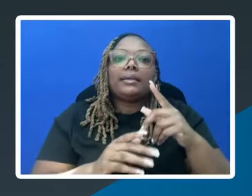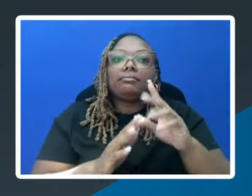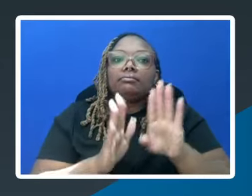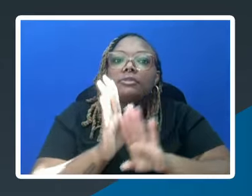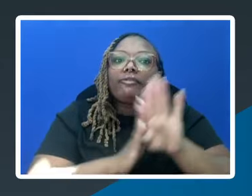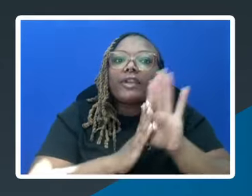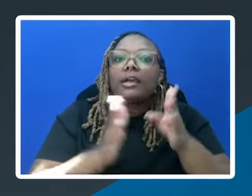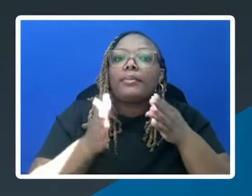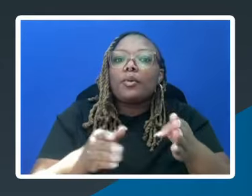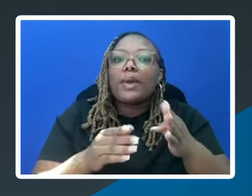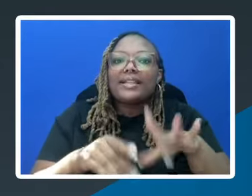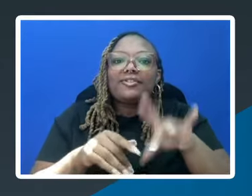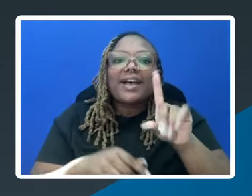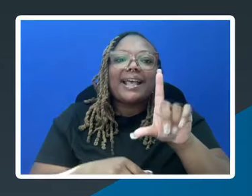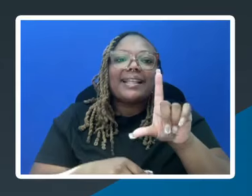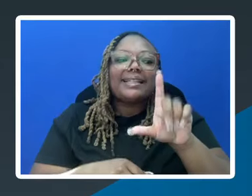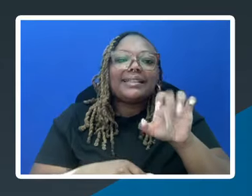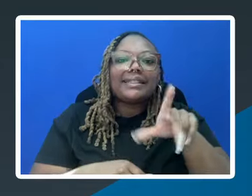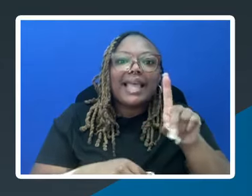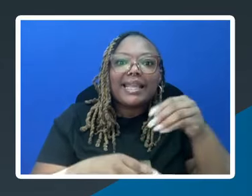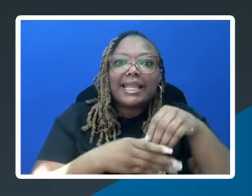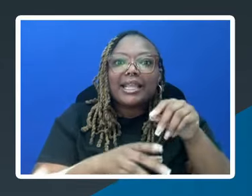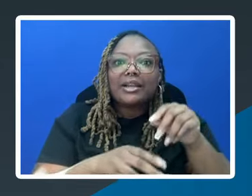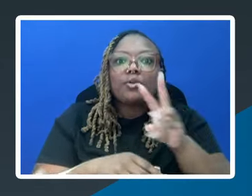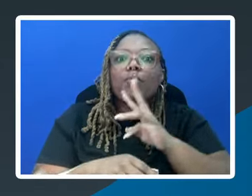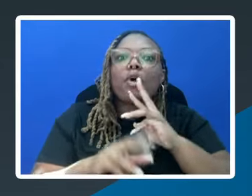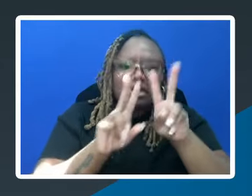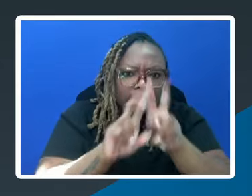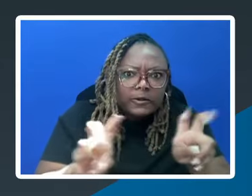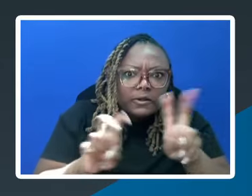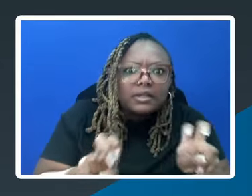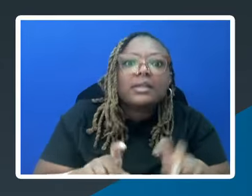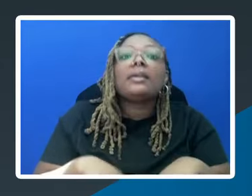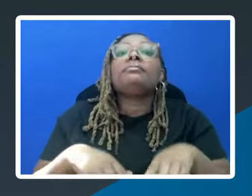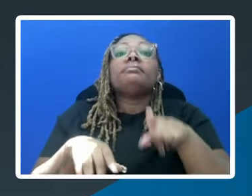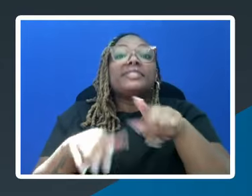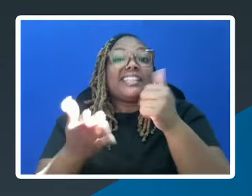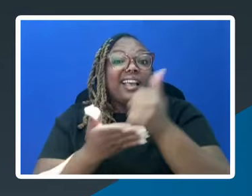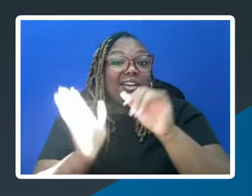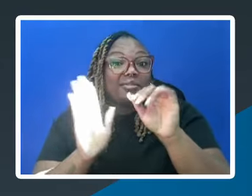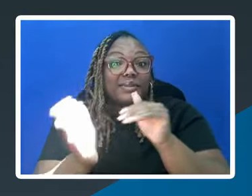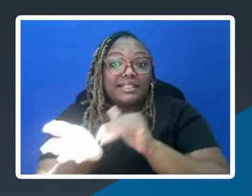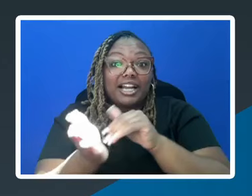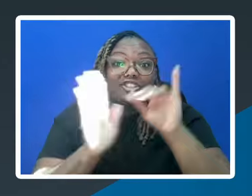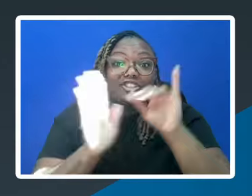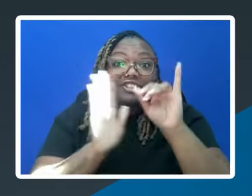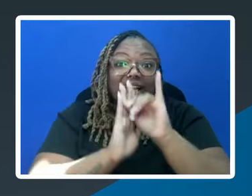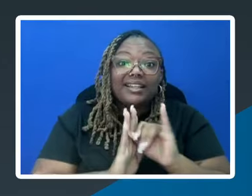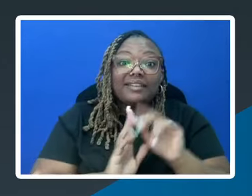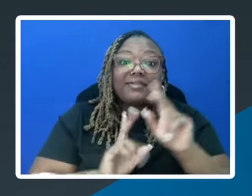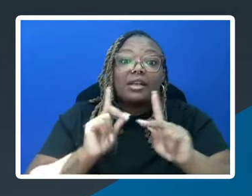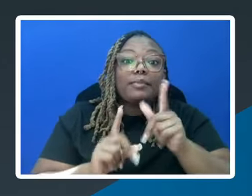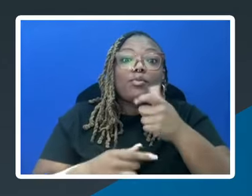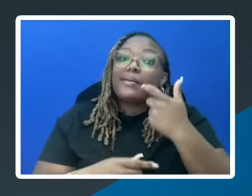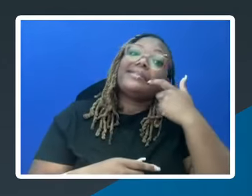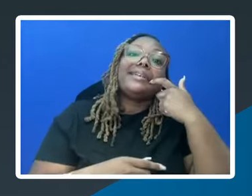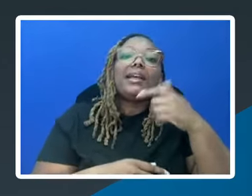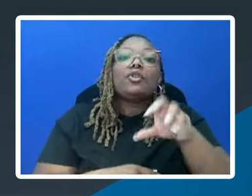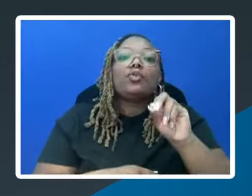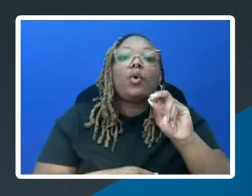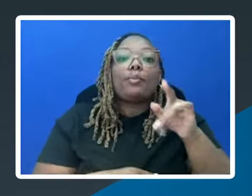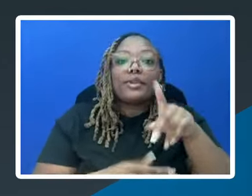water. She's helping doctors to identify patients who might be addicted to opiates. And she's also